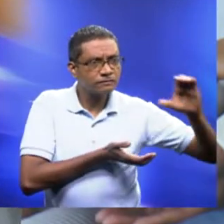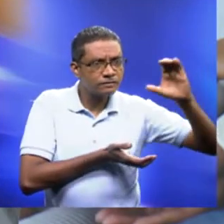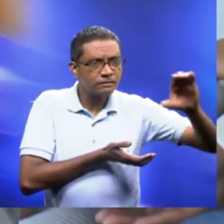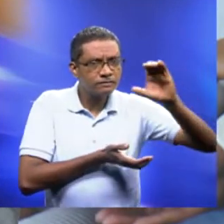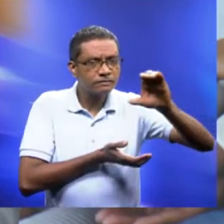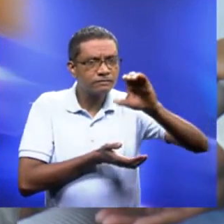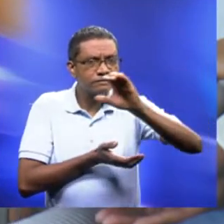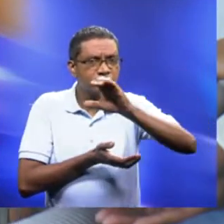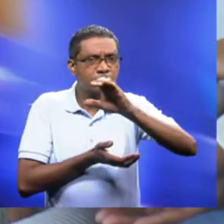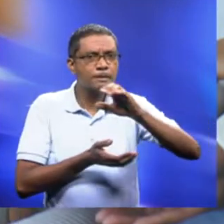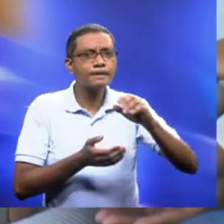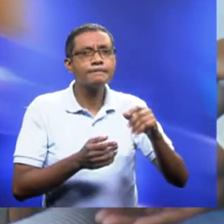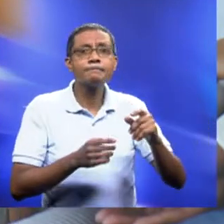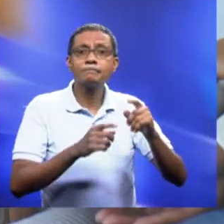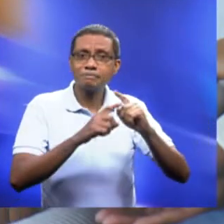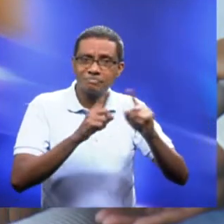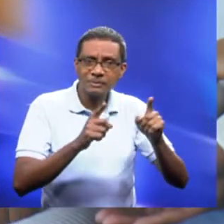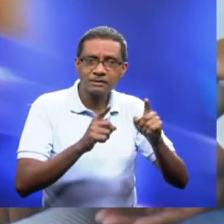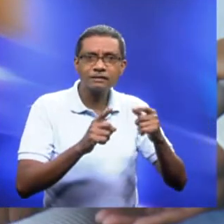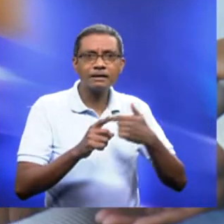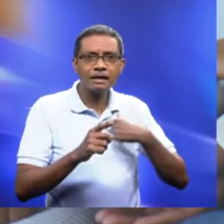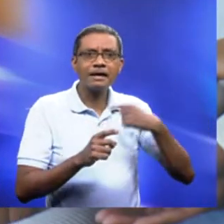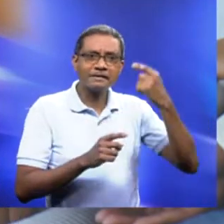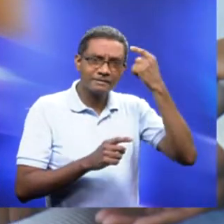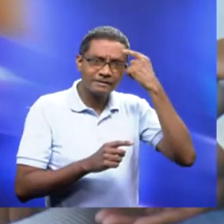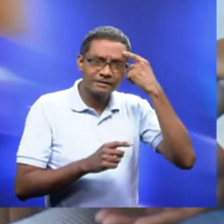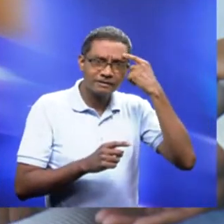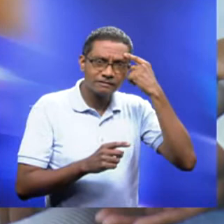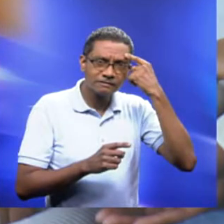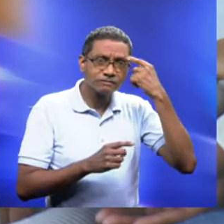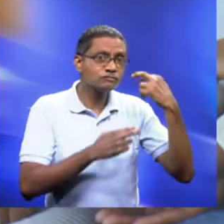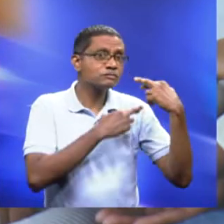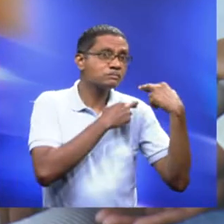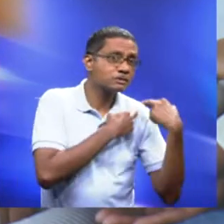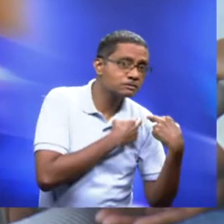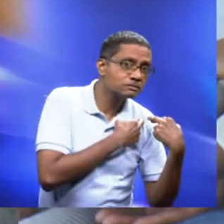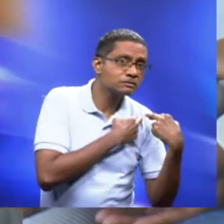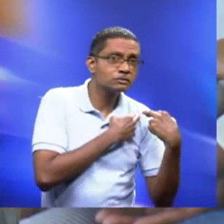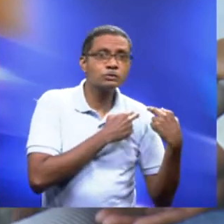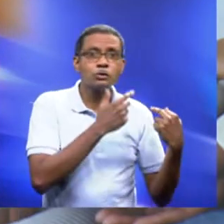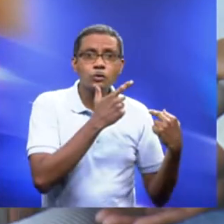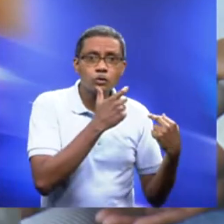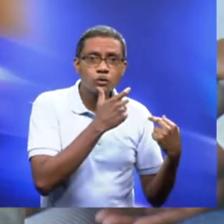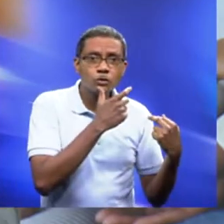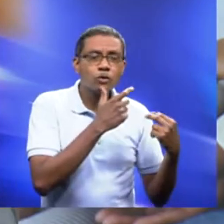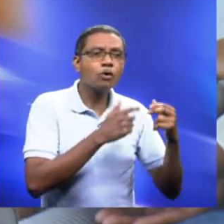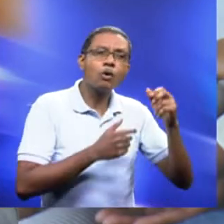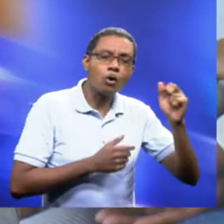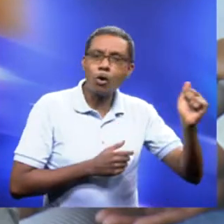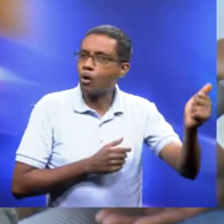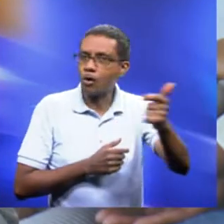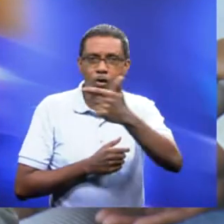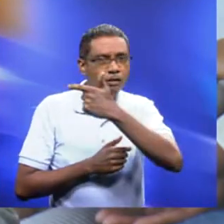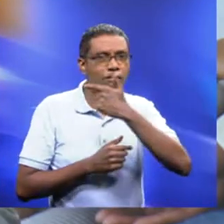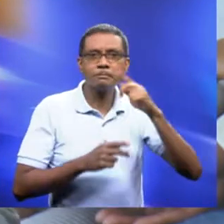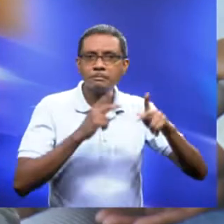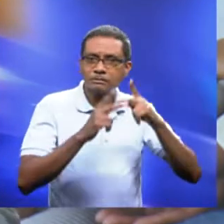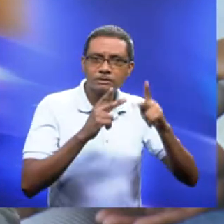of awareness. But I think the onus and responsibility at the end of the day as well is on all of us, Wendell, to